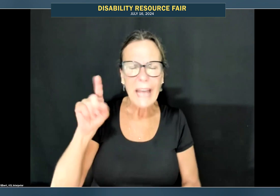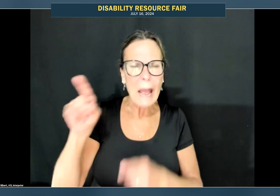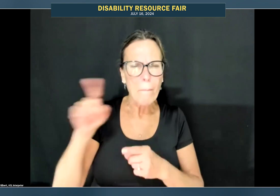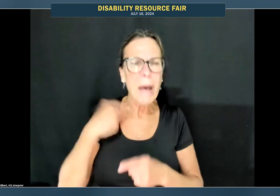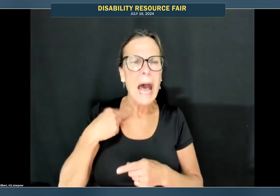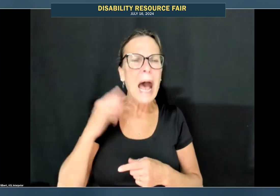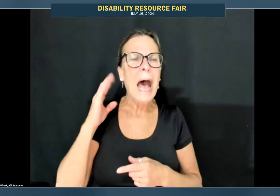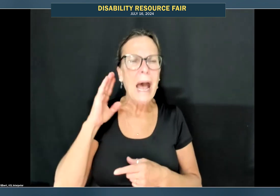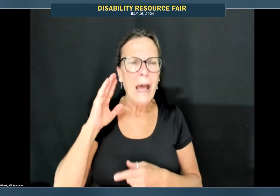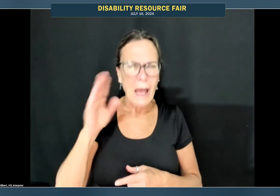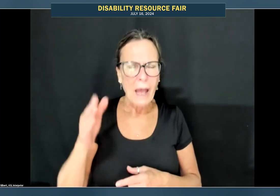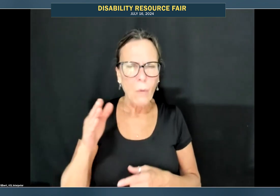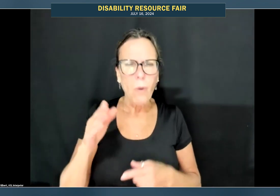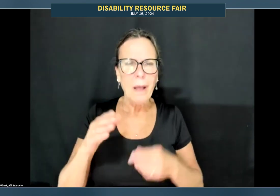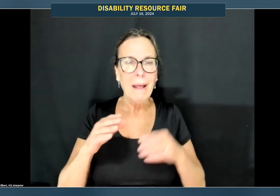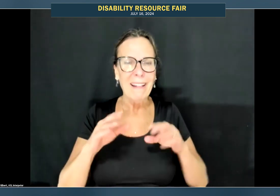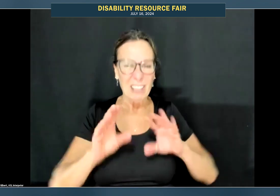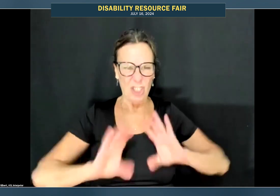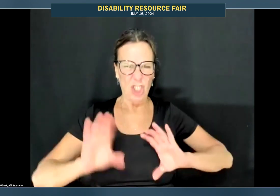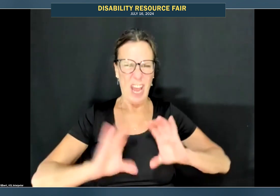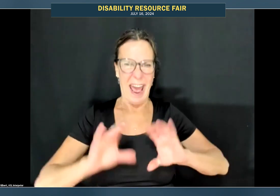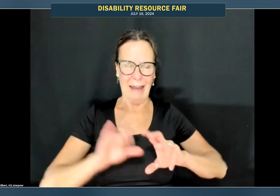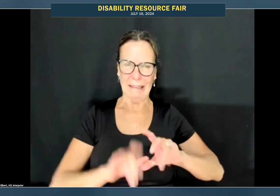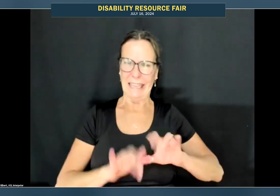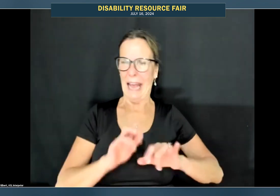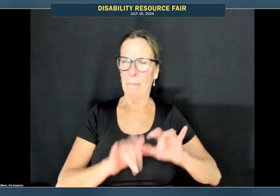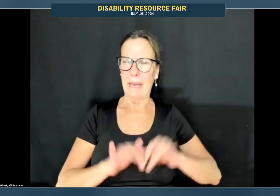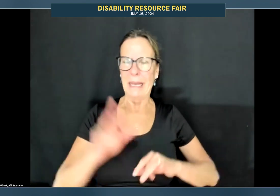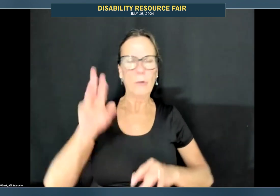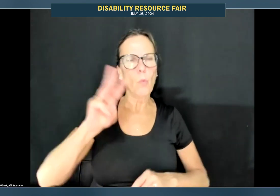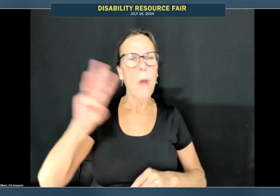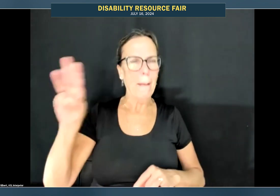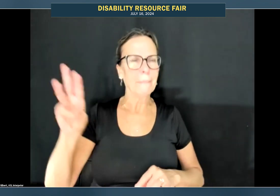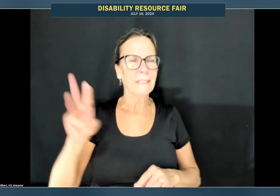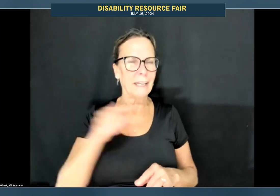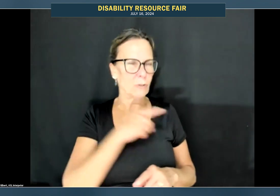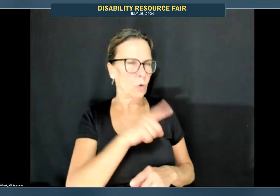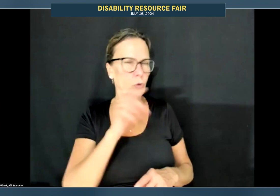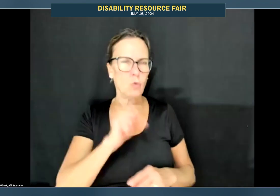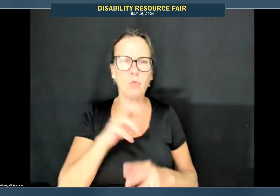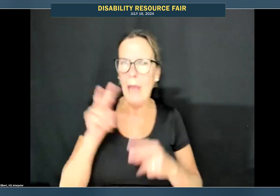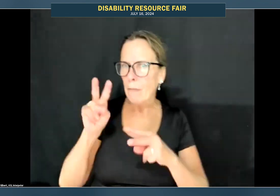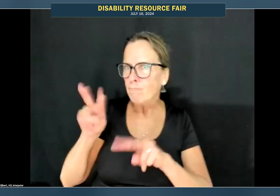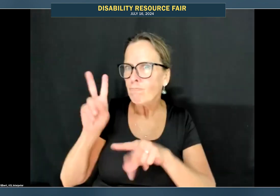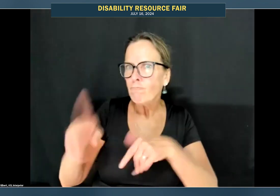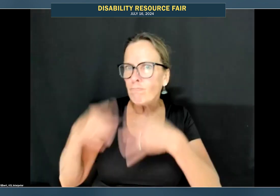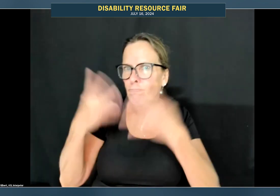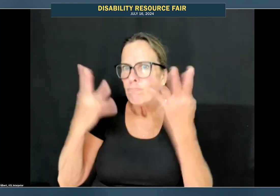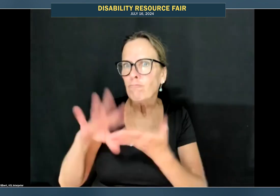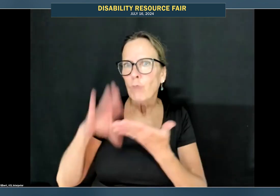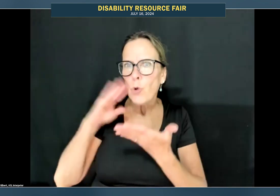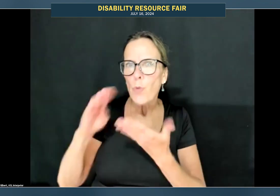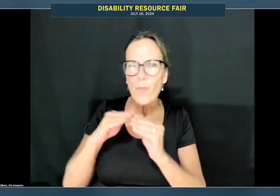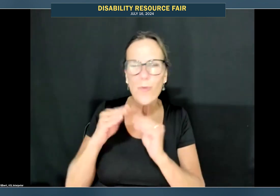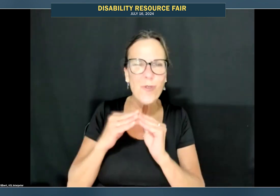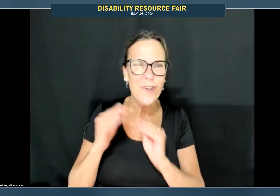website in the chat so you can learn more about it. Thank